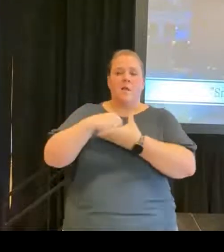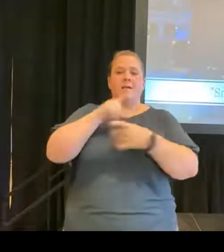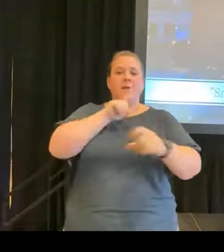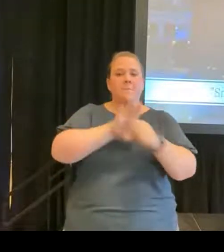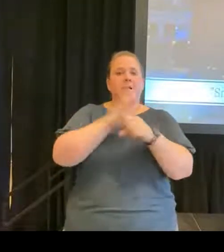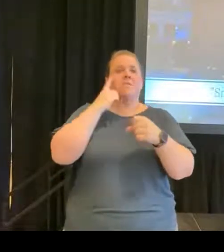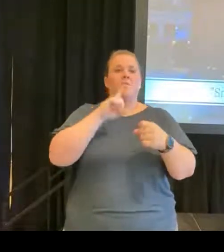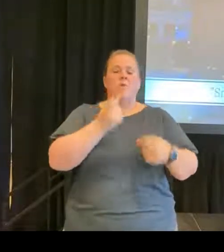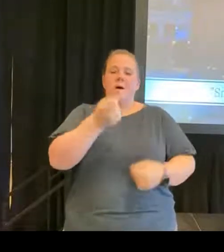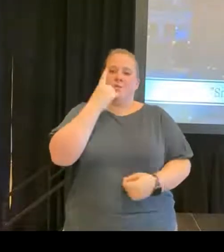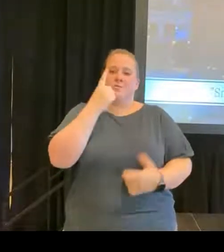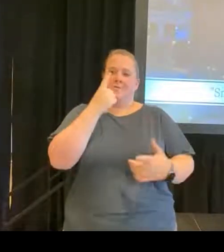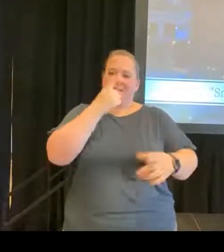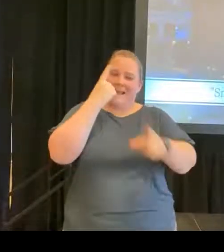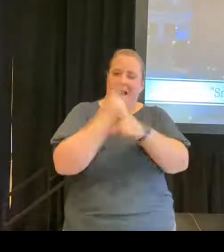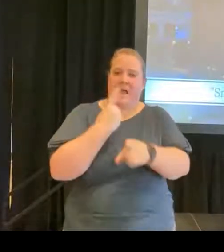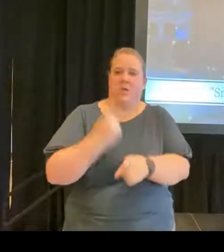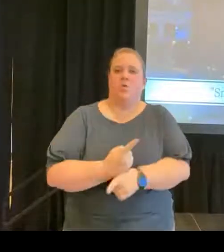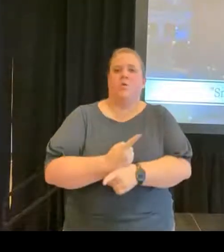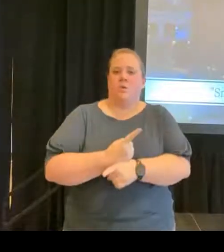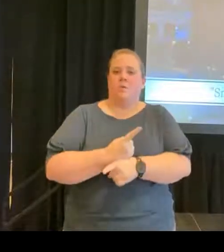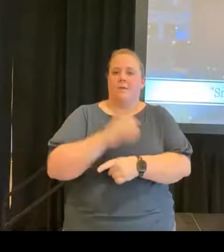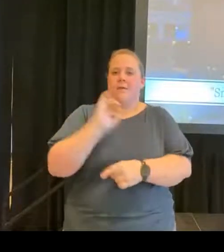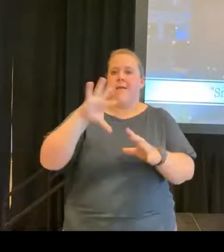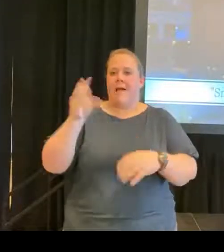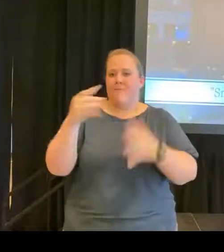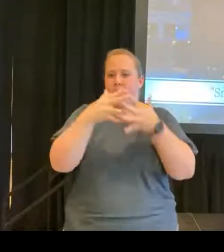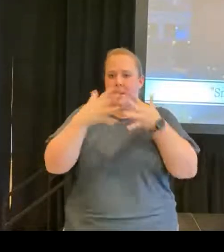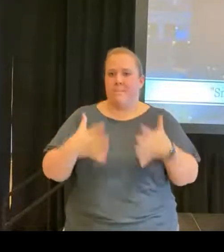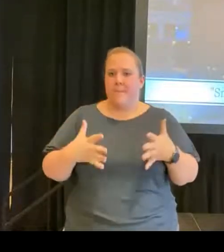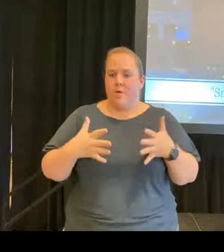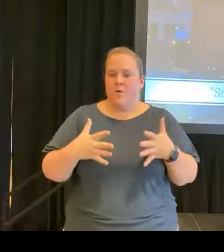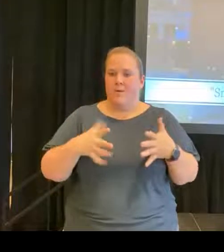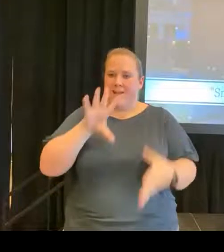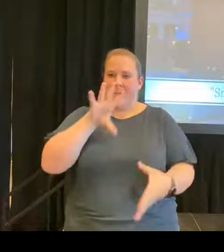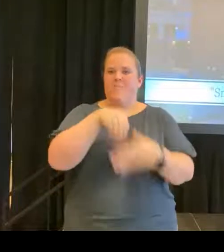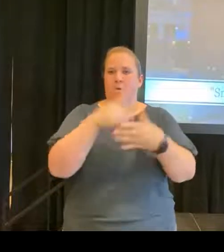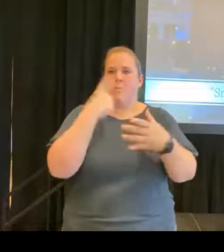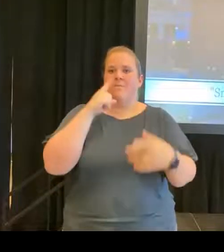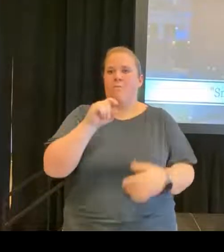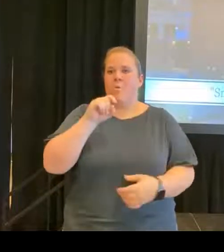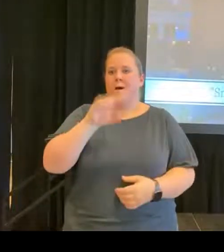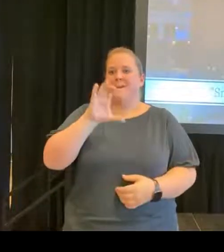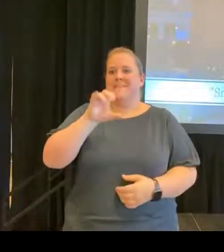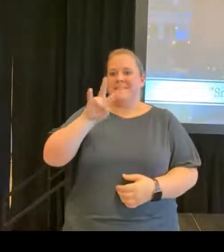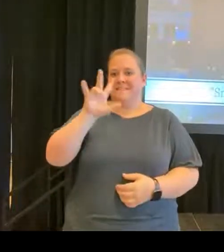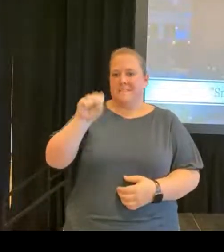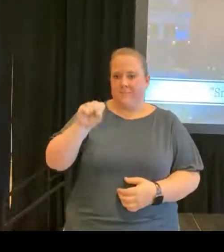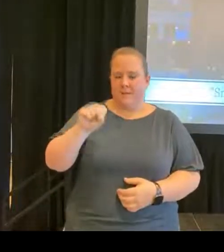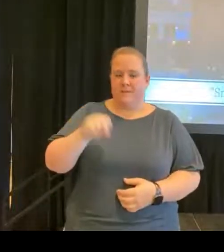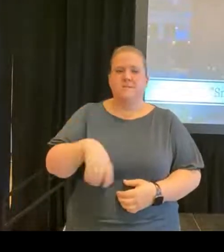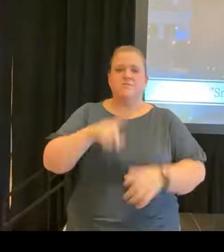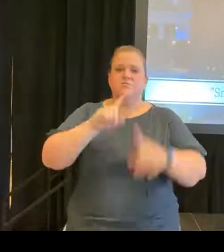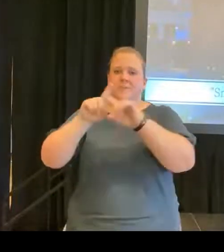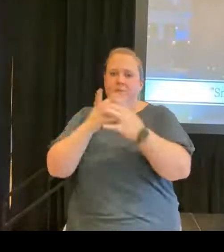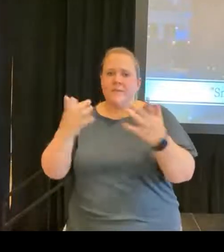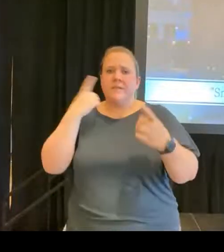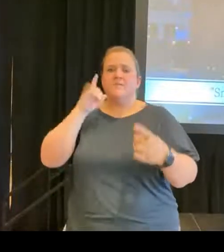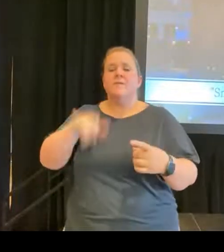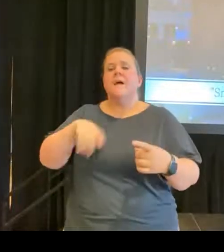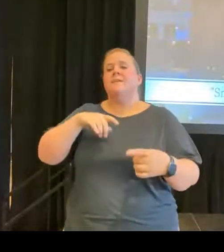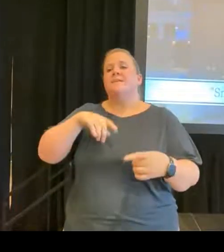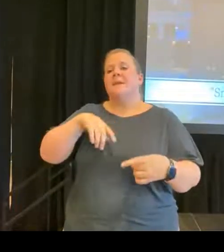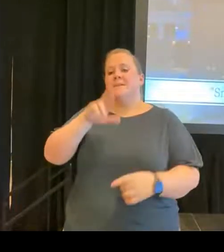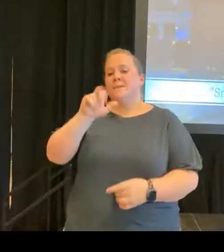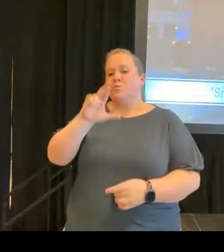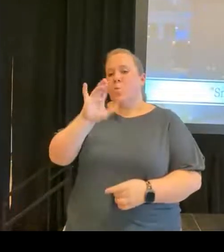of African American civic engagement to the public discourse. Block's research interests include racial, ethnic, and gender